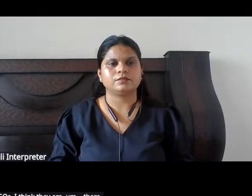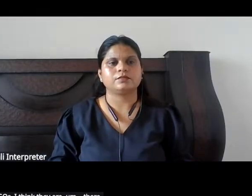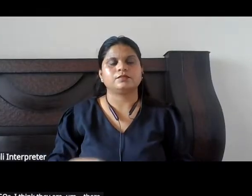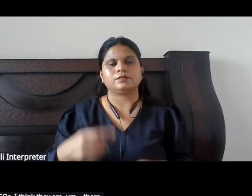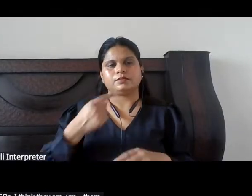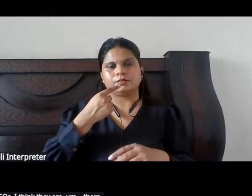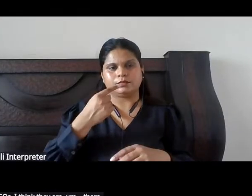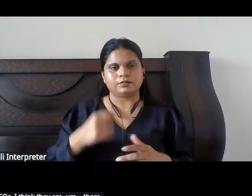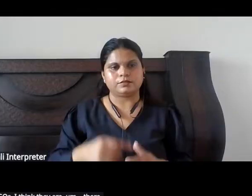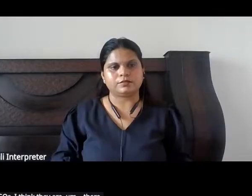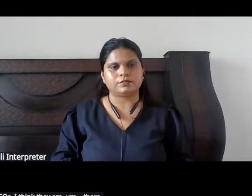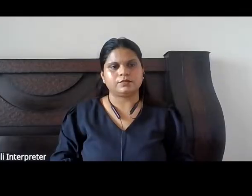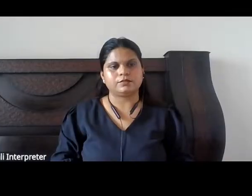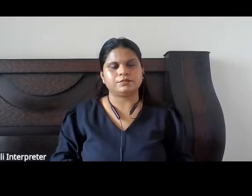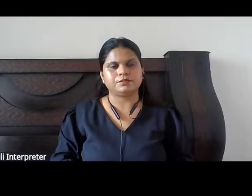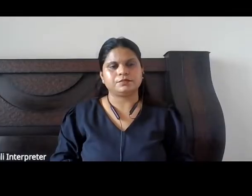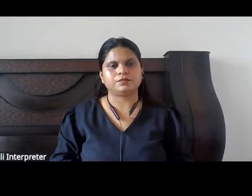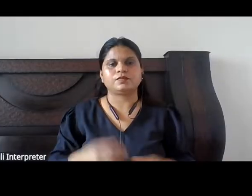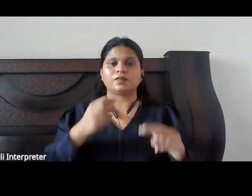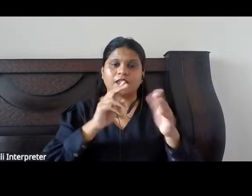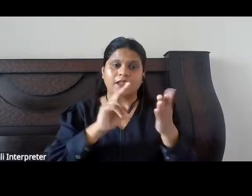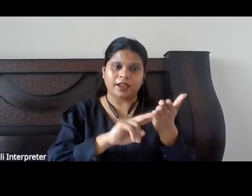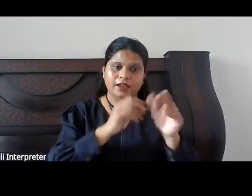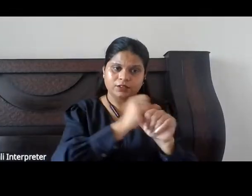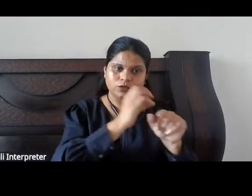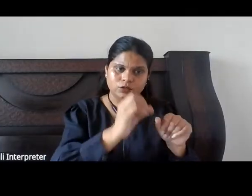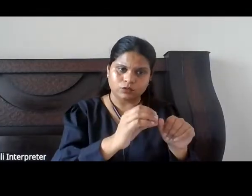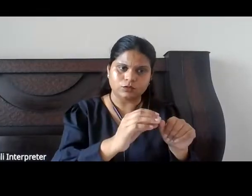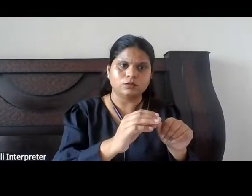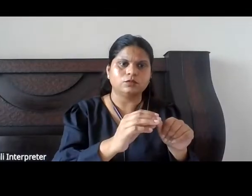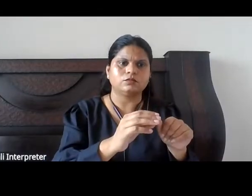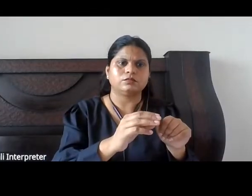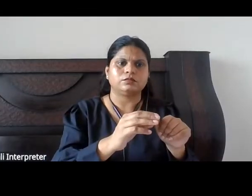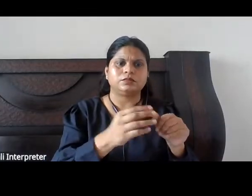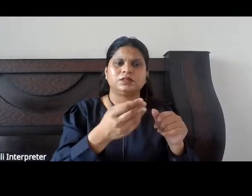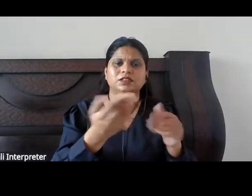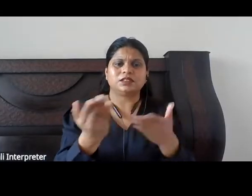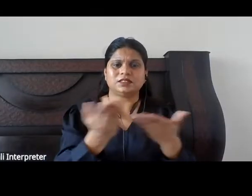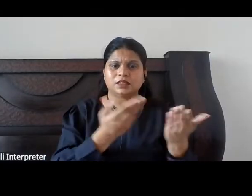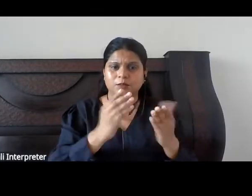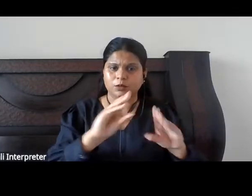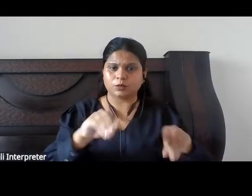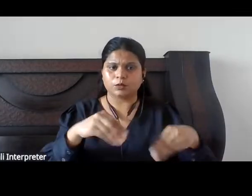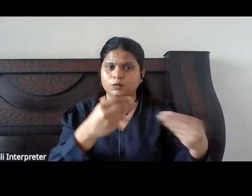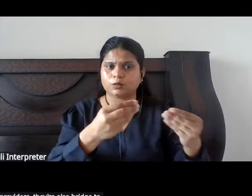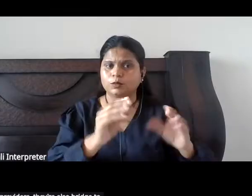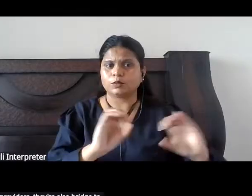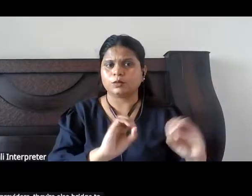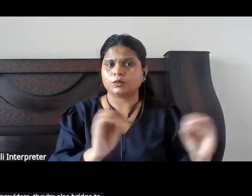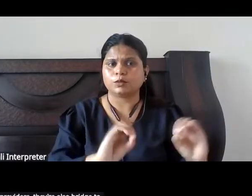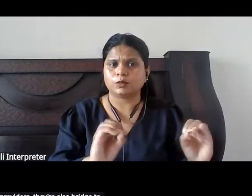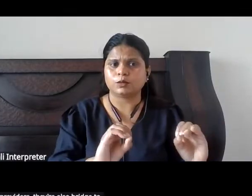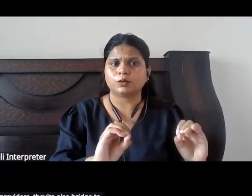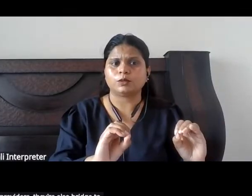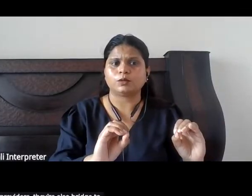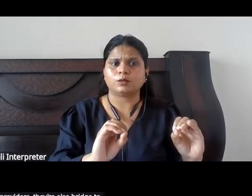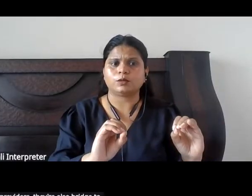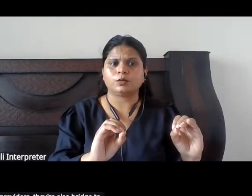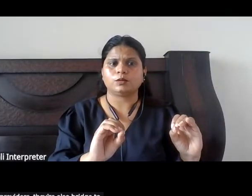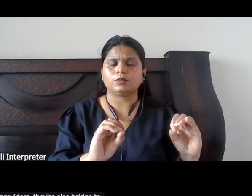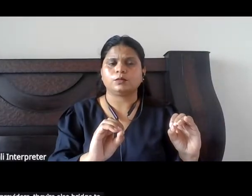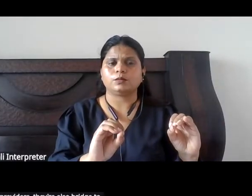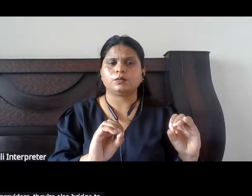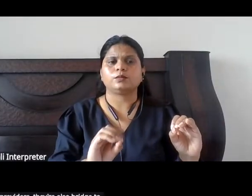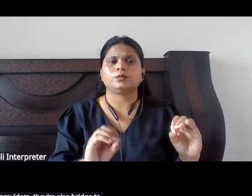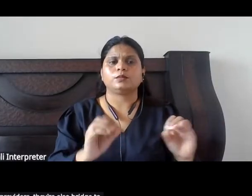change, because NGOs are not just service providers; they are also bridge to trust to some of the most marginalized